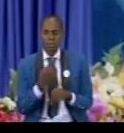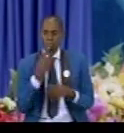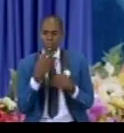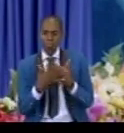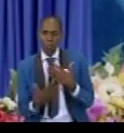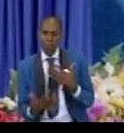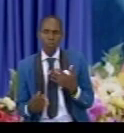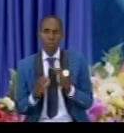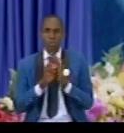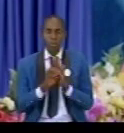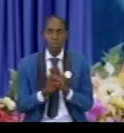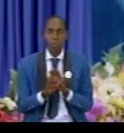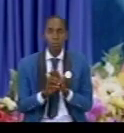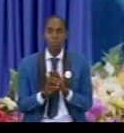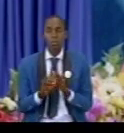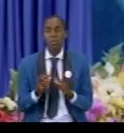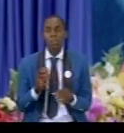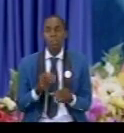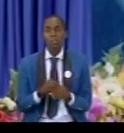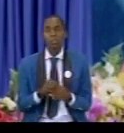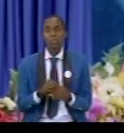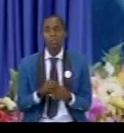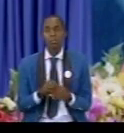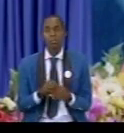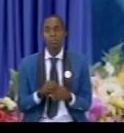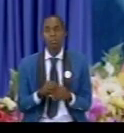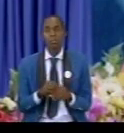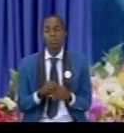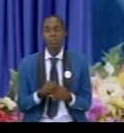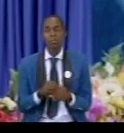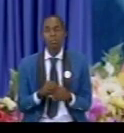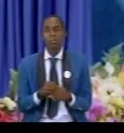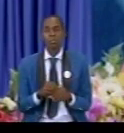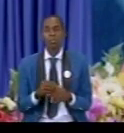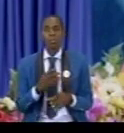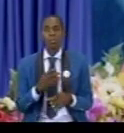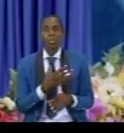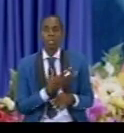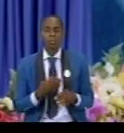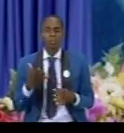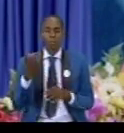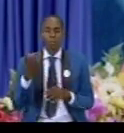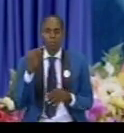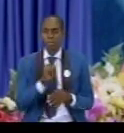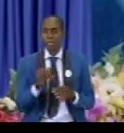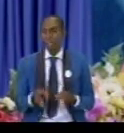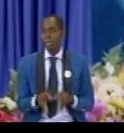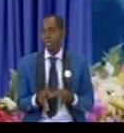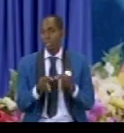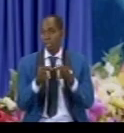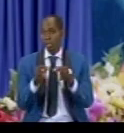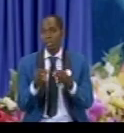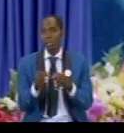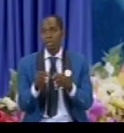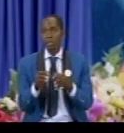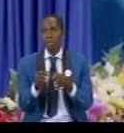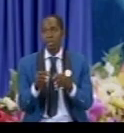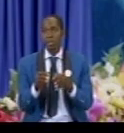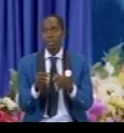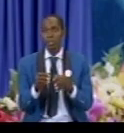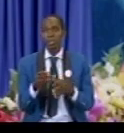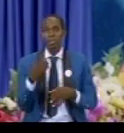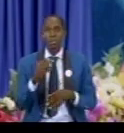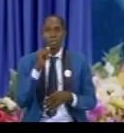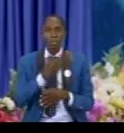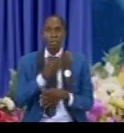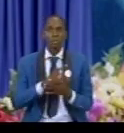not get in their office there. So it delayed. So the boy, my daughter started